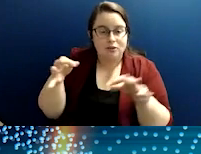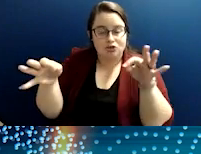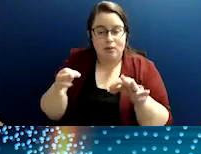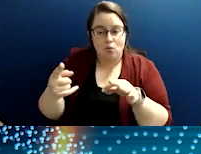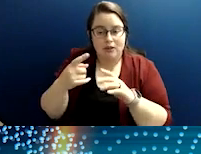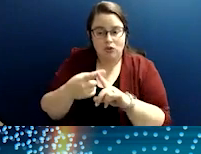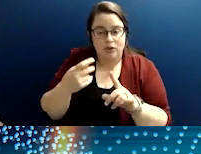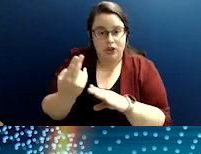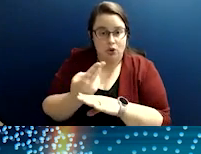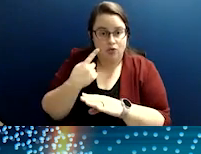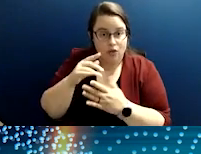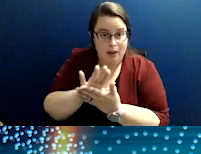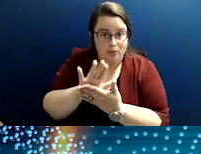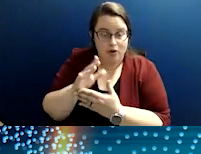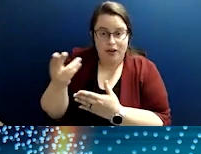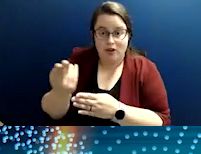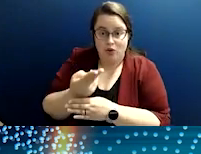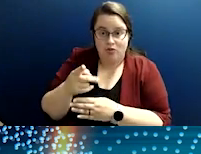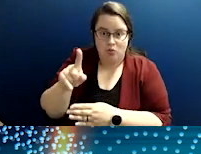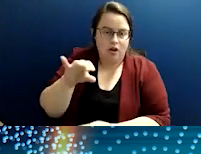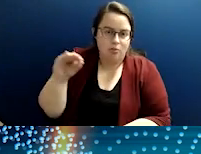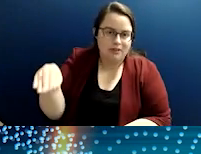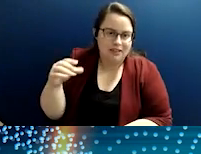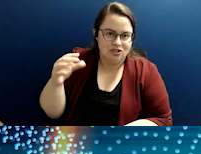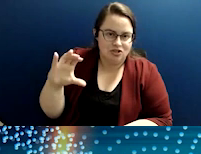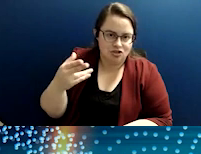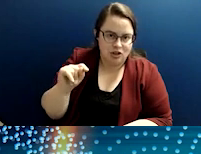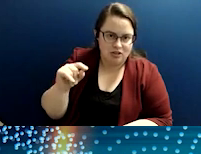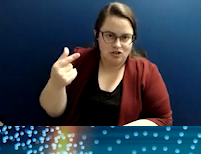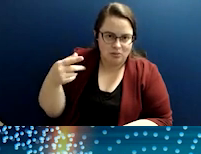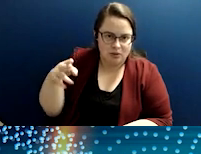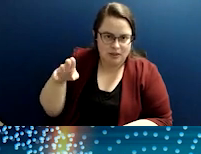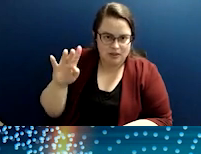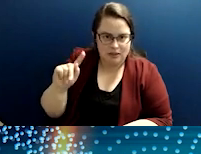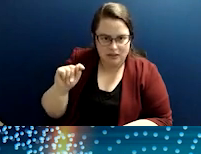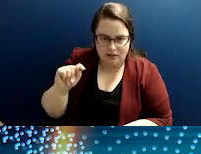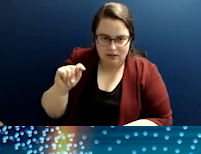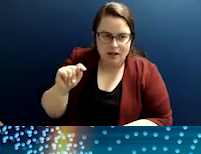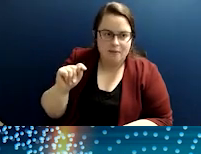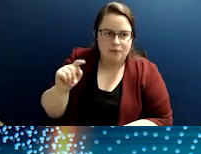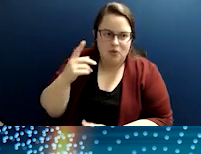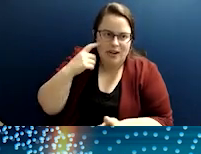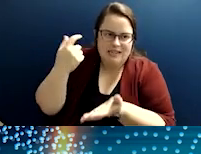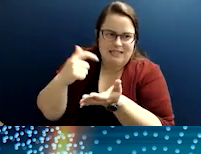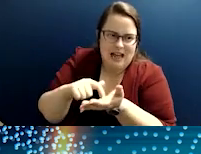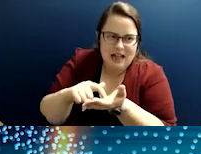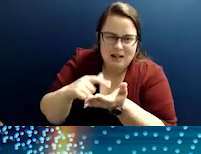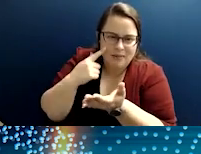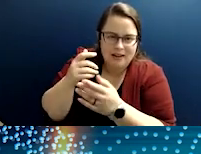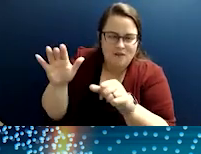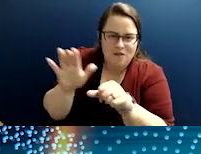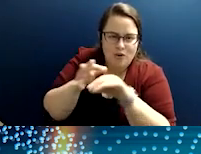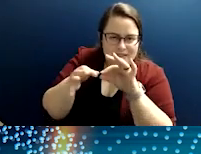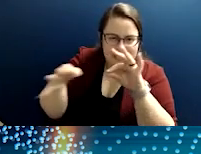of them, they use ChatGPT 100%. I mean, which I can tell because again, I could totally lies and they'll these entire sentences. Yeah.